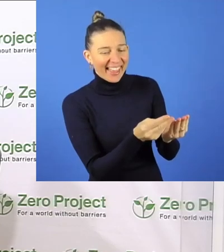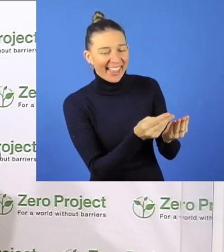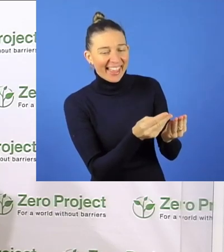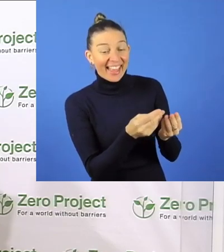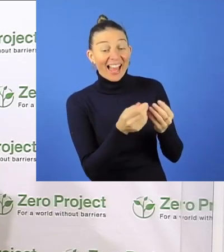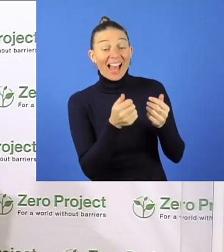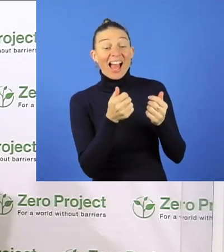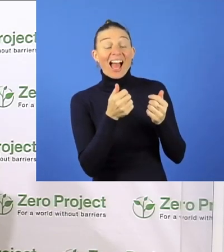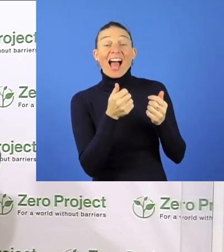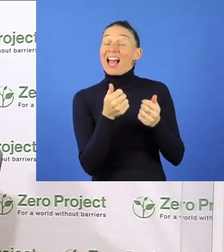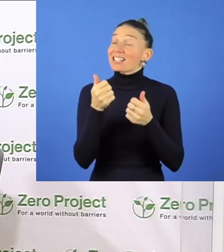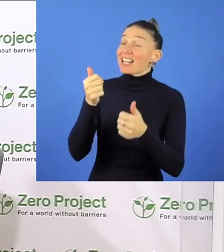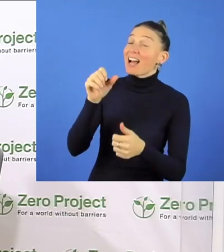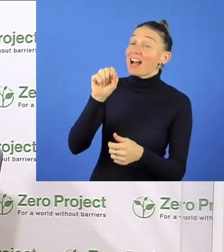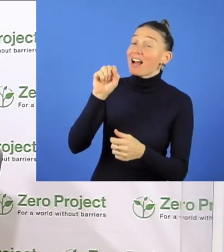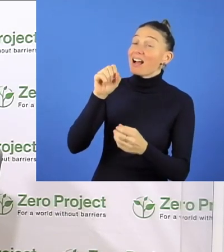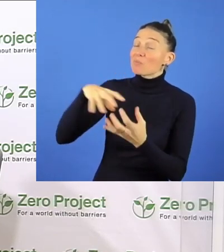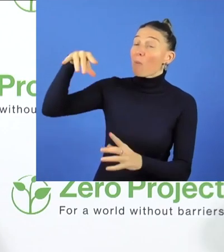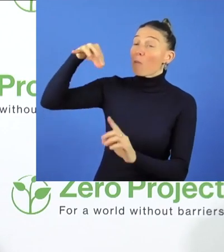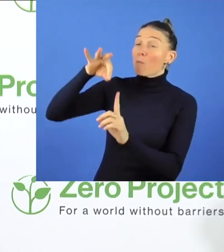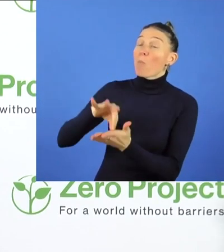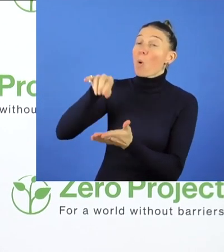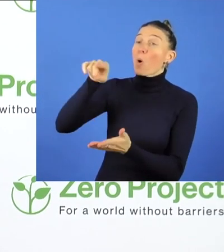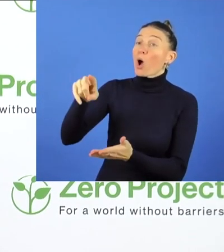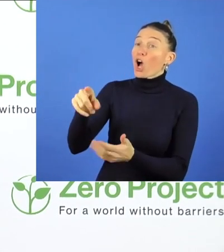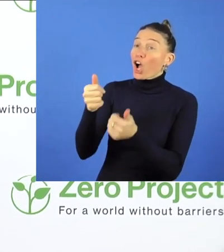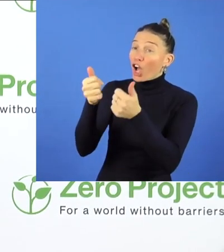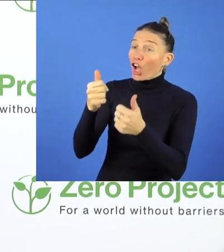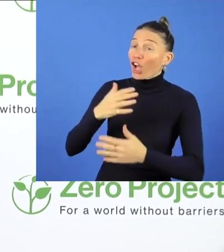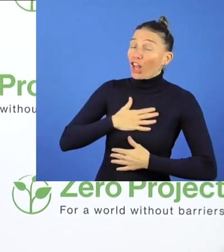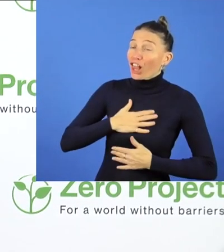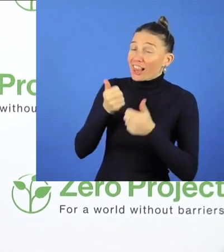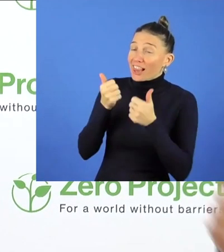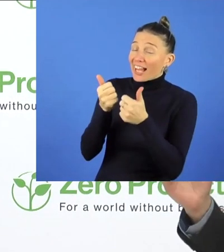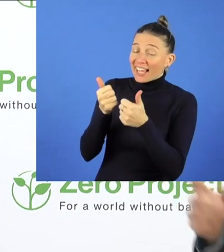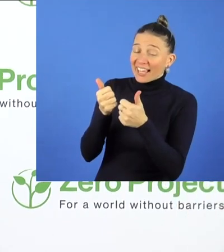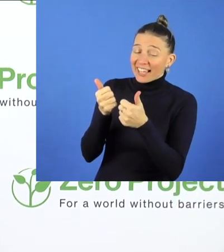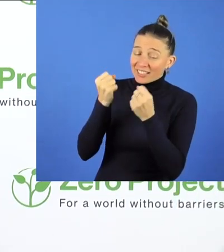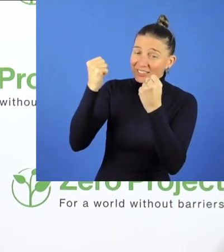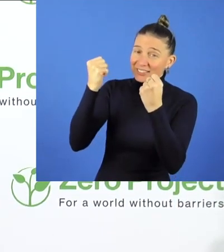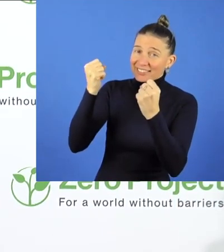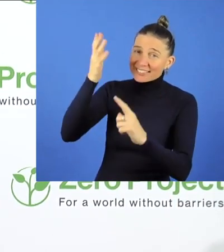Spawnpoint. Thank you so much, David. That's very kind of you. Of course.